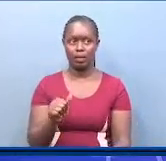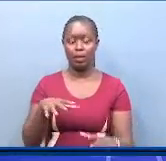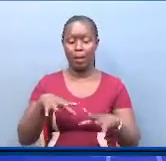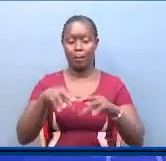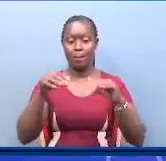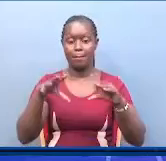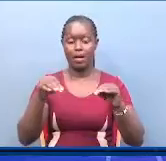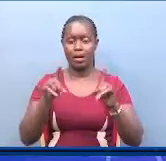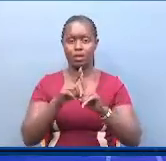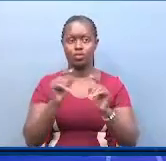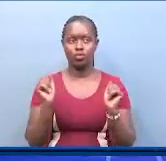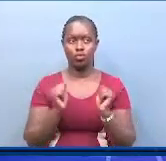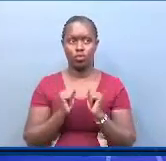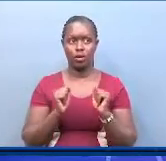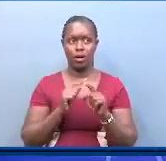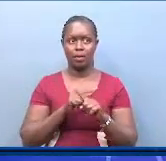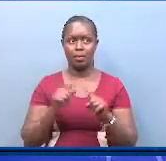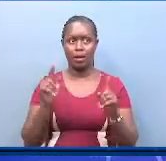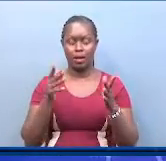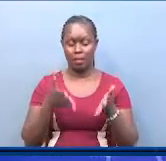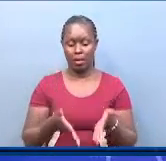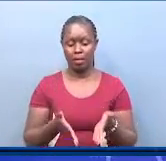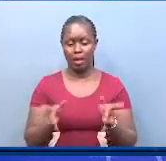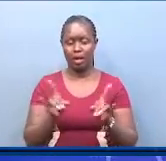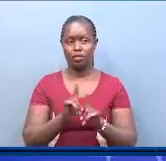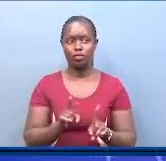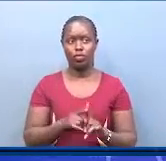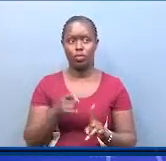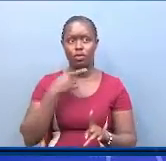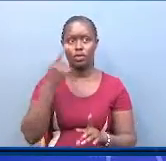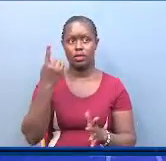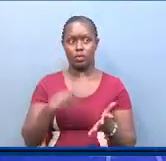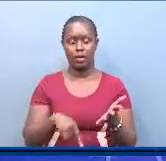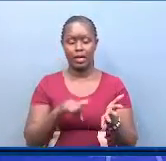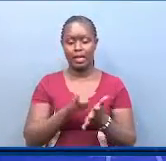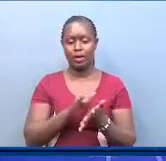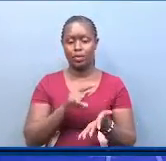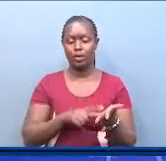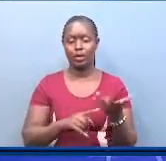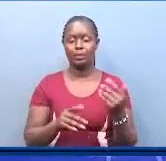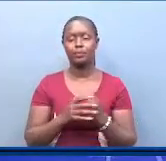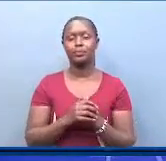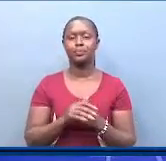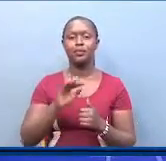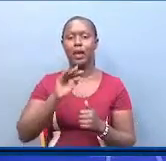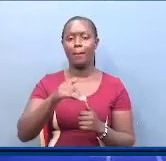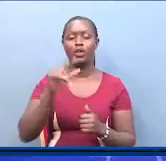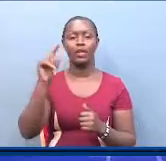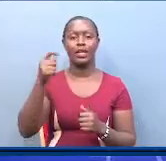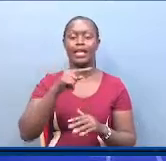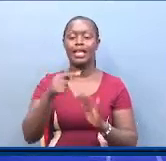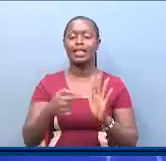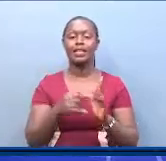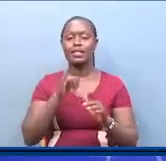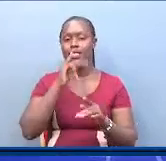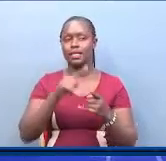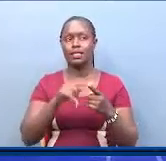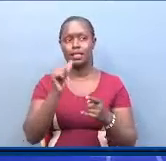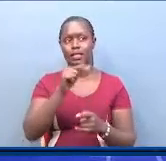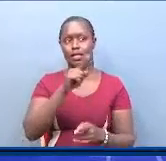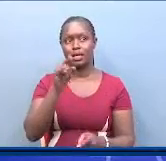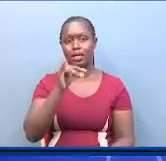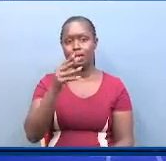You know, impassable, but somehow I'm here. And I want to confess and tell you, the Mount Kenya, it is